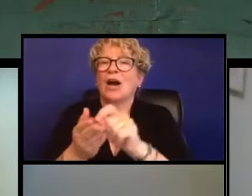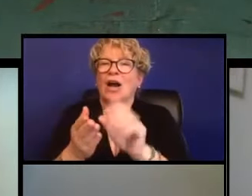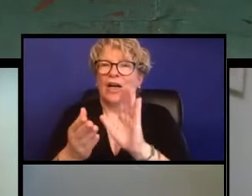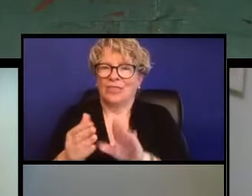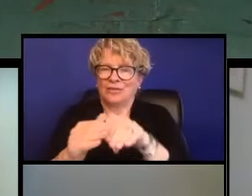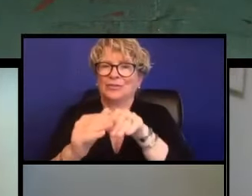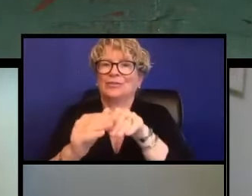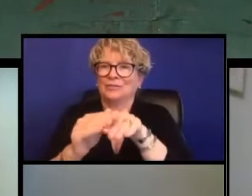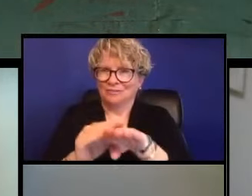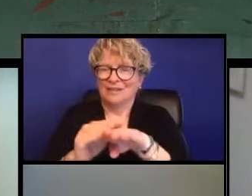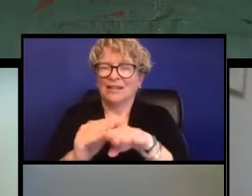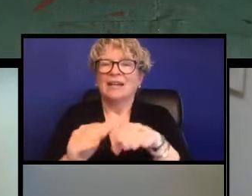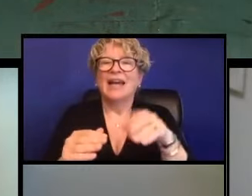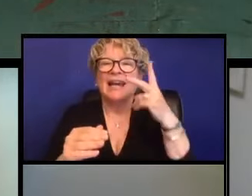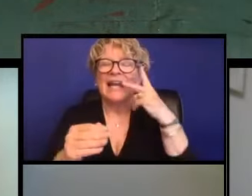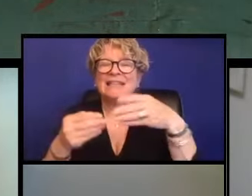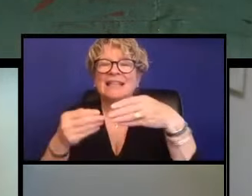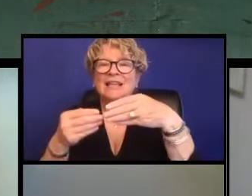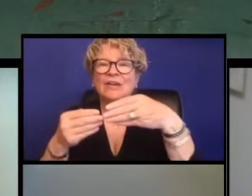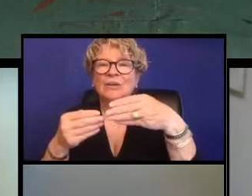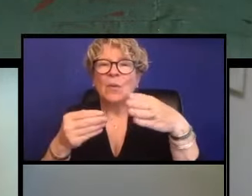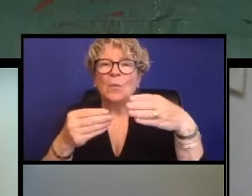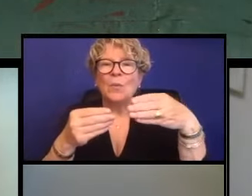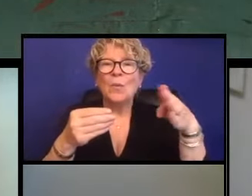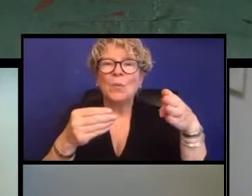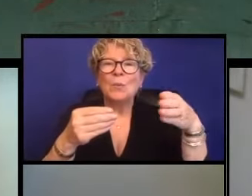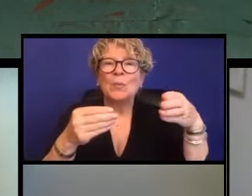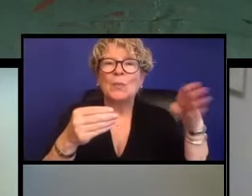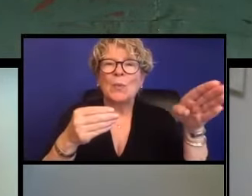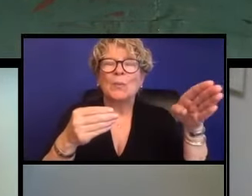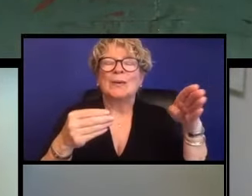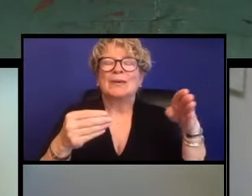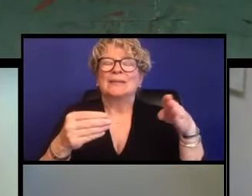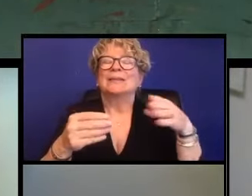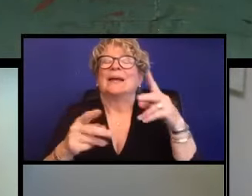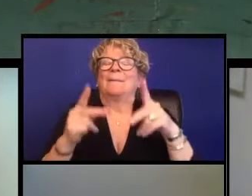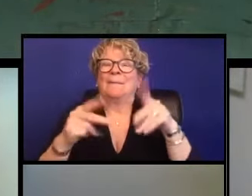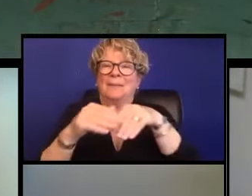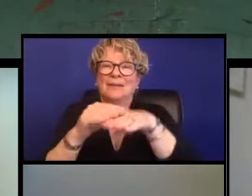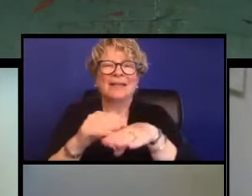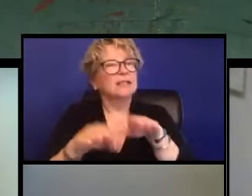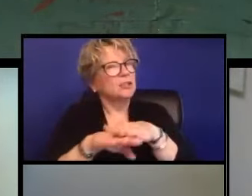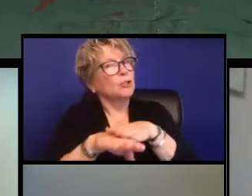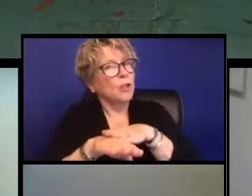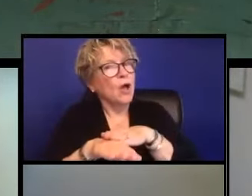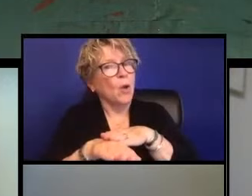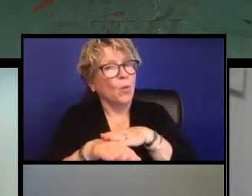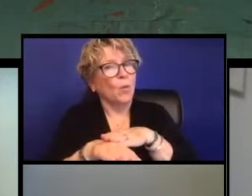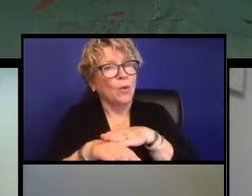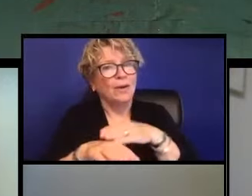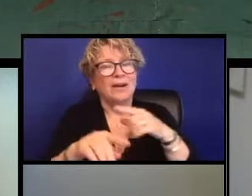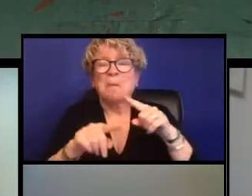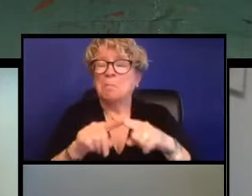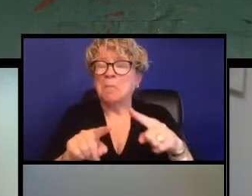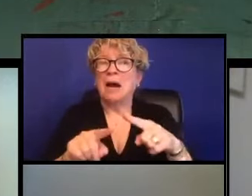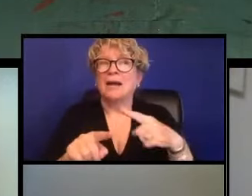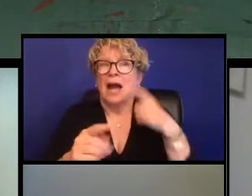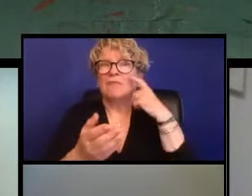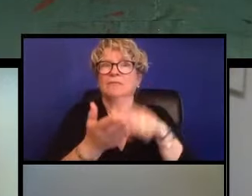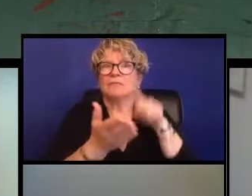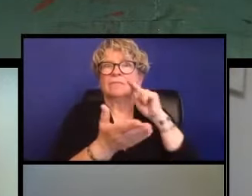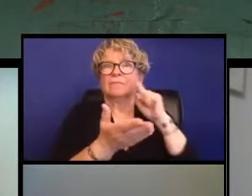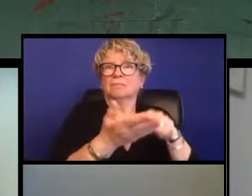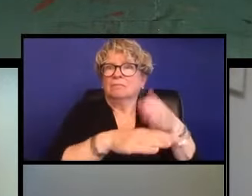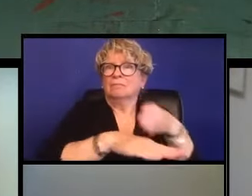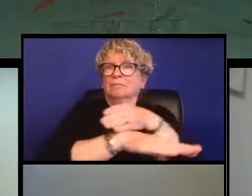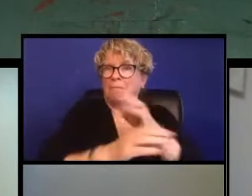doors opening. And it's a slow process. It's not a perfect process, but I am seeing more of it, and it's very exciting to me. I